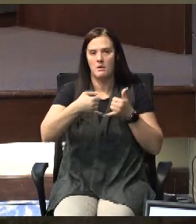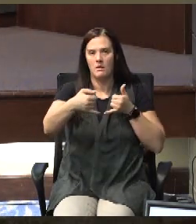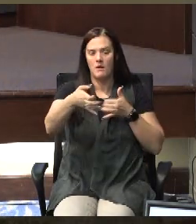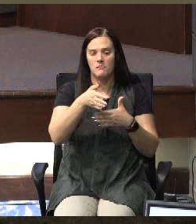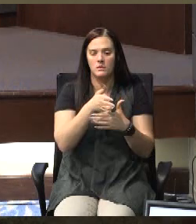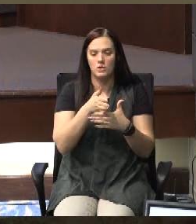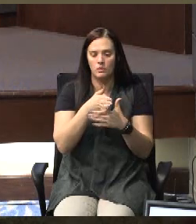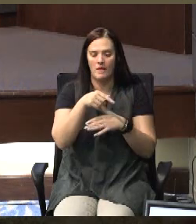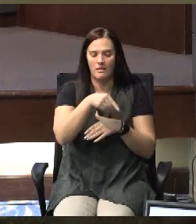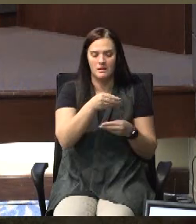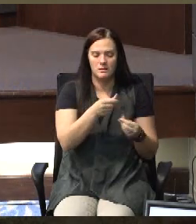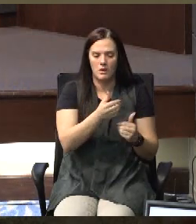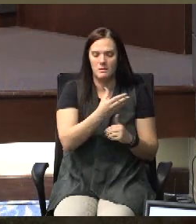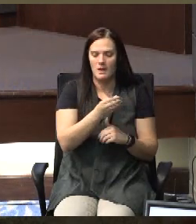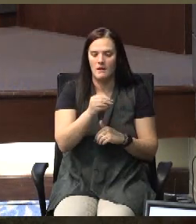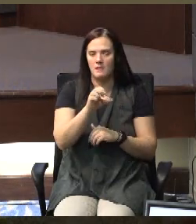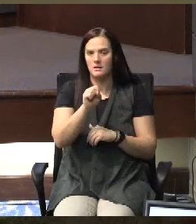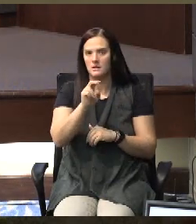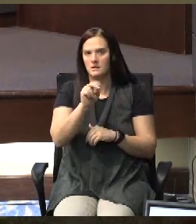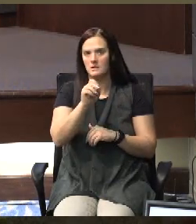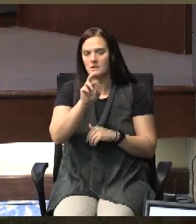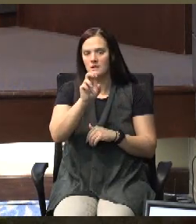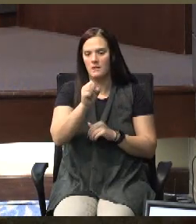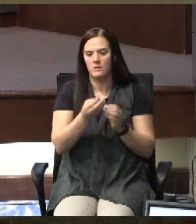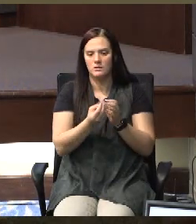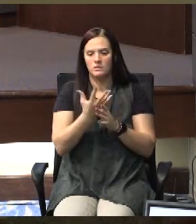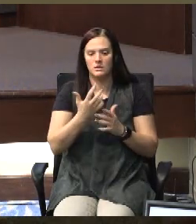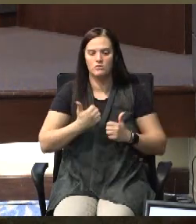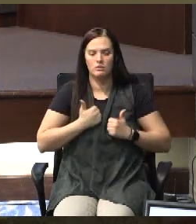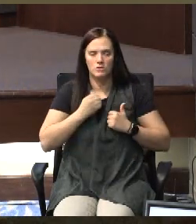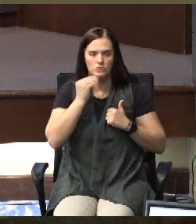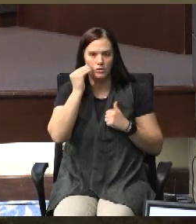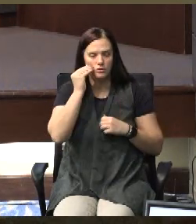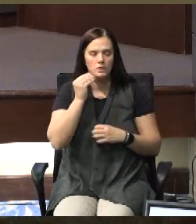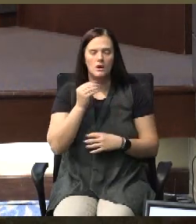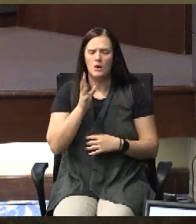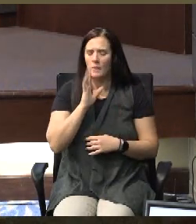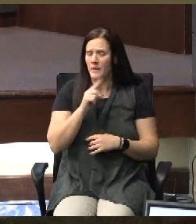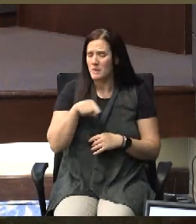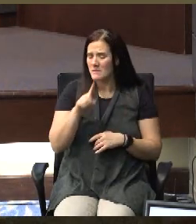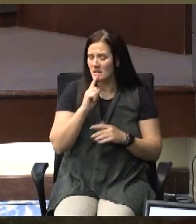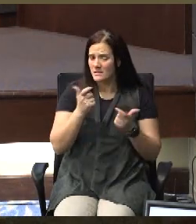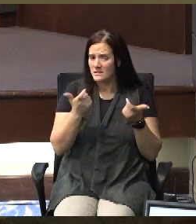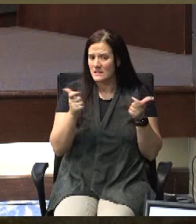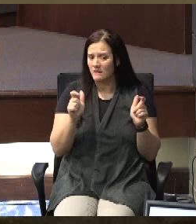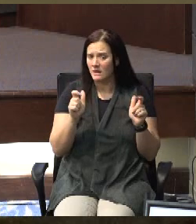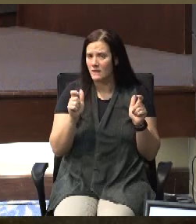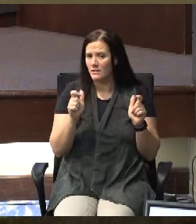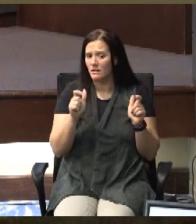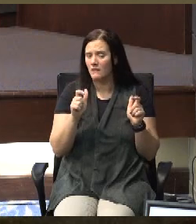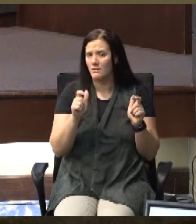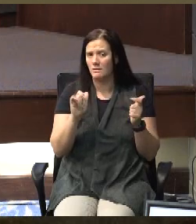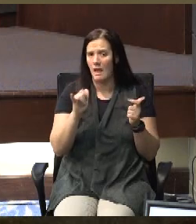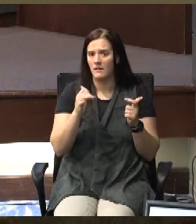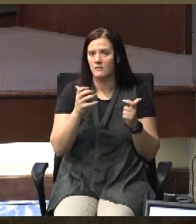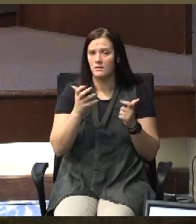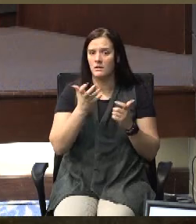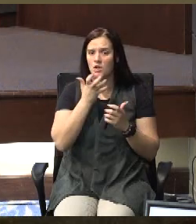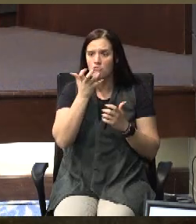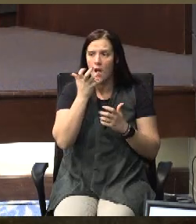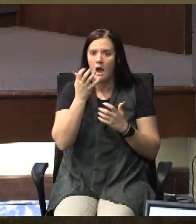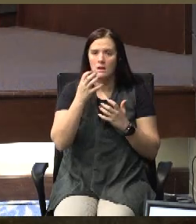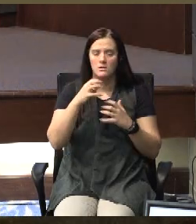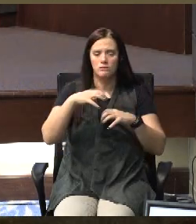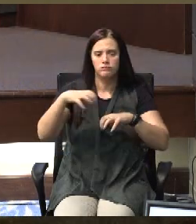between this property and the Sendero Springs residential subdivision. Will there be significant foliage like there is